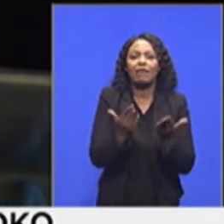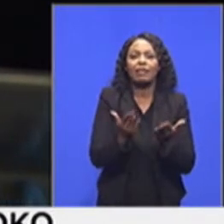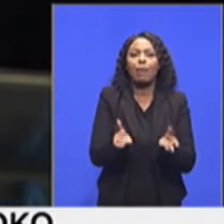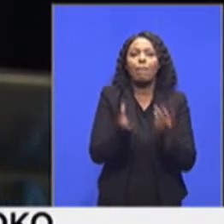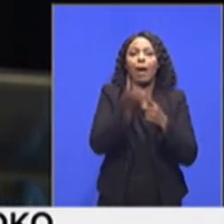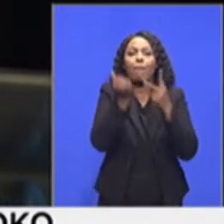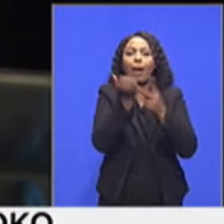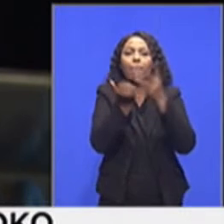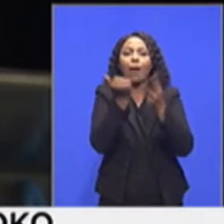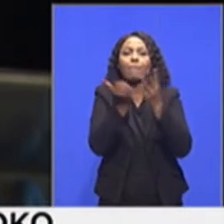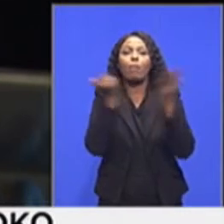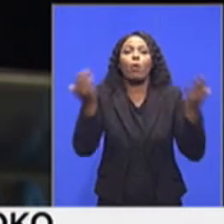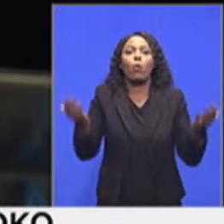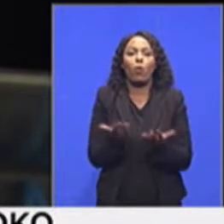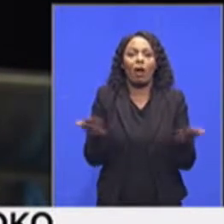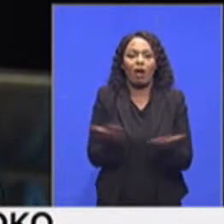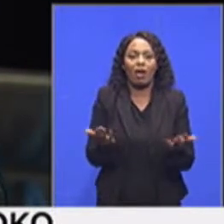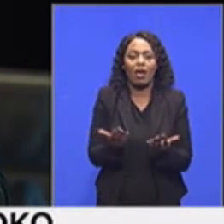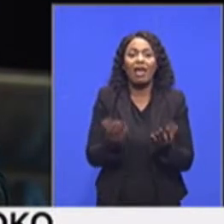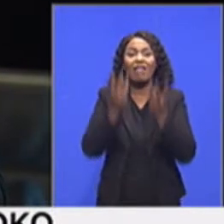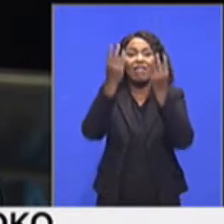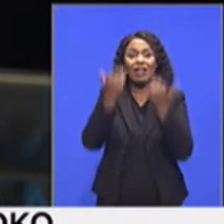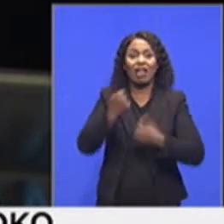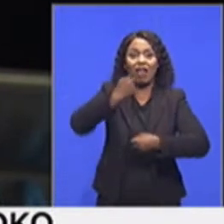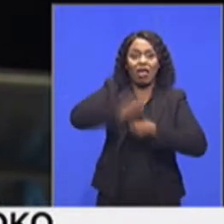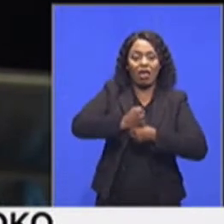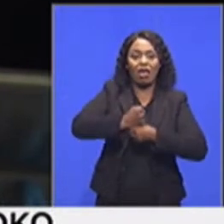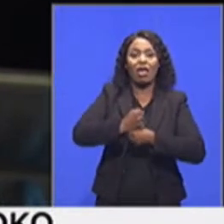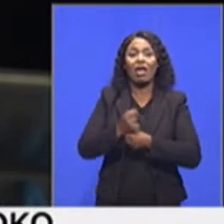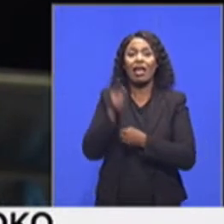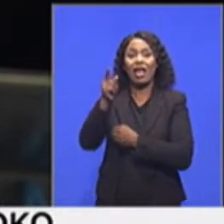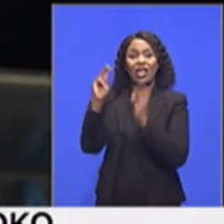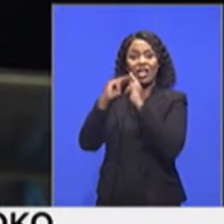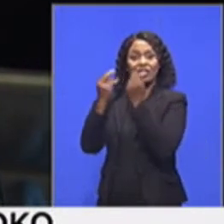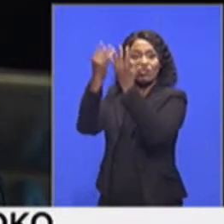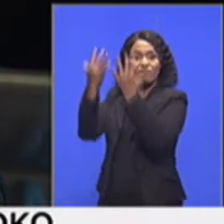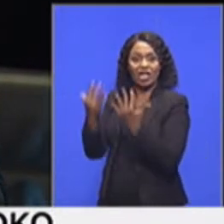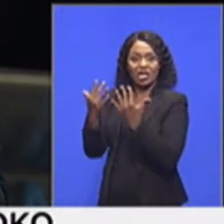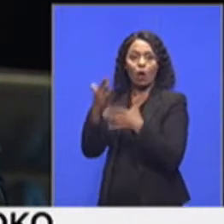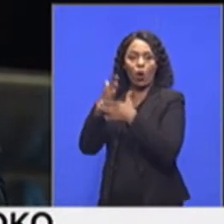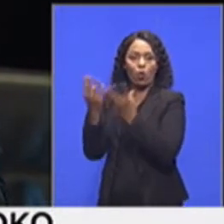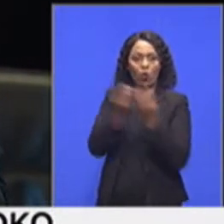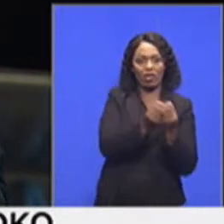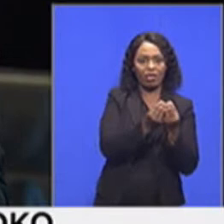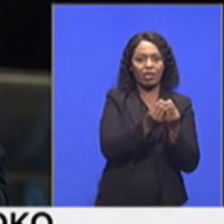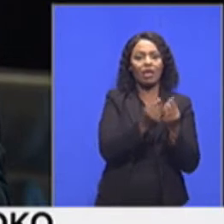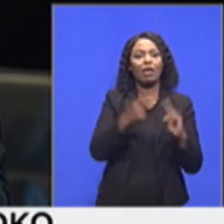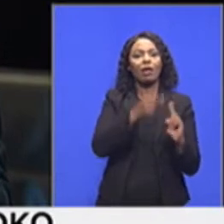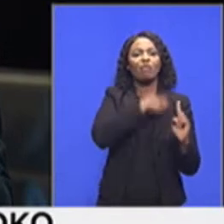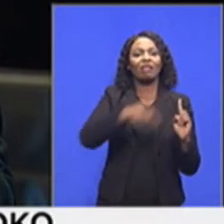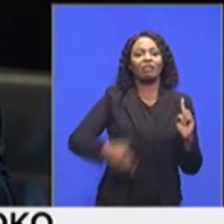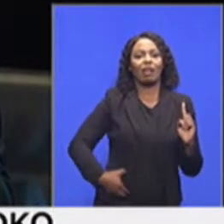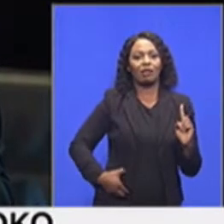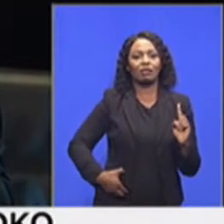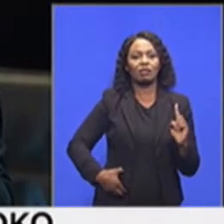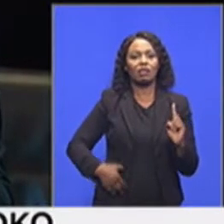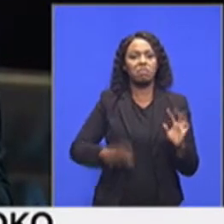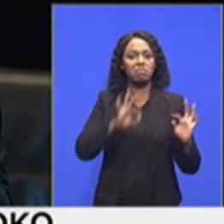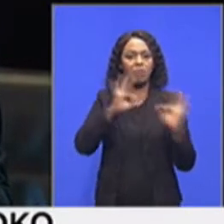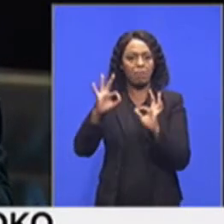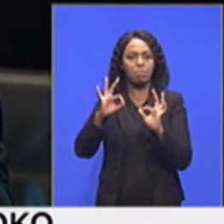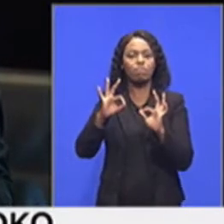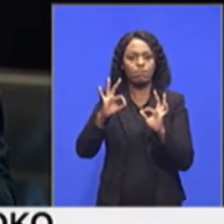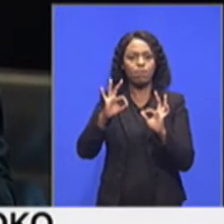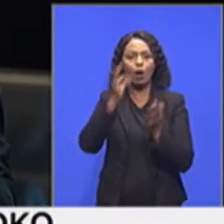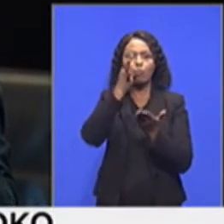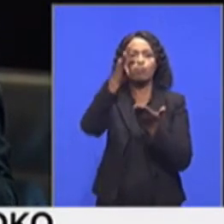regard, during the upcoming financial year, the National Treasury will work with the Presidency on concrete proposals to